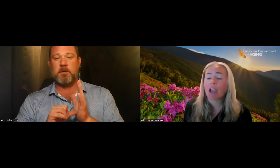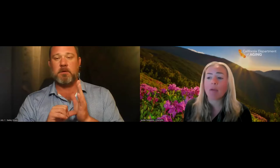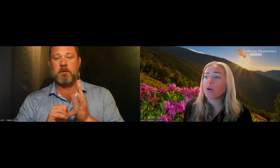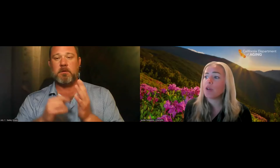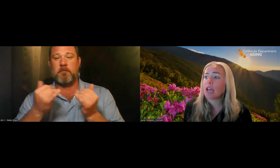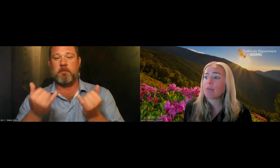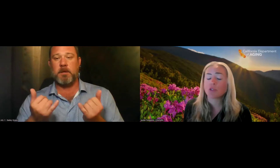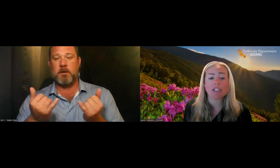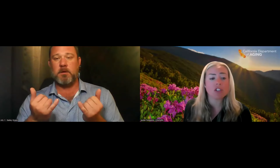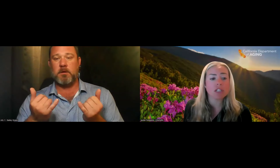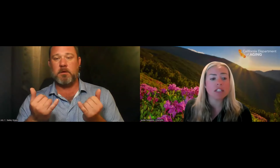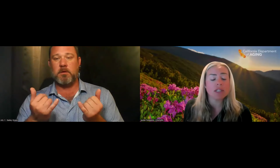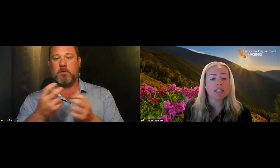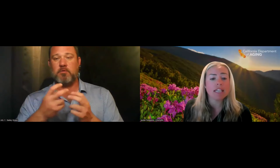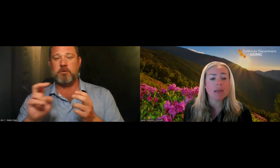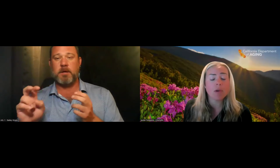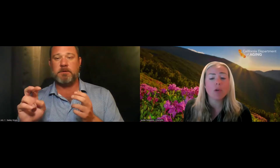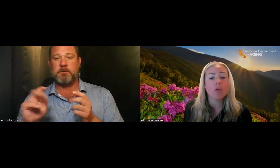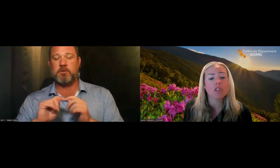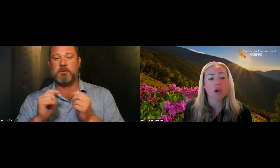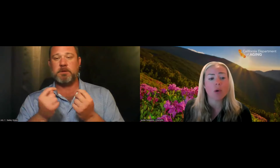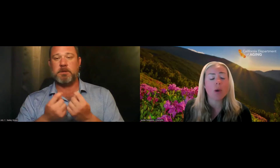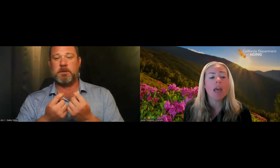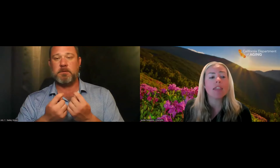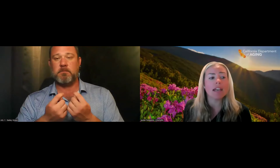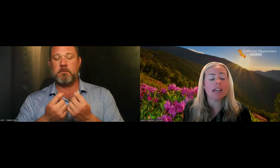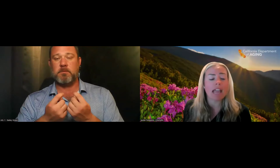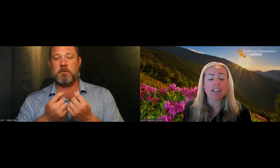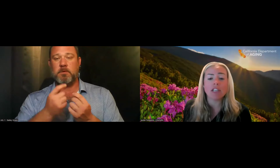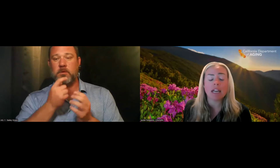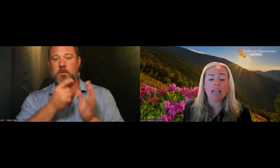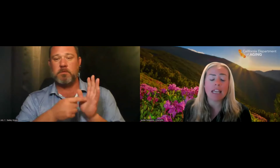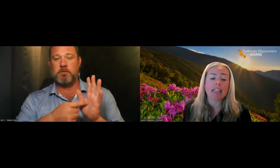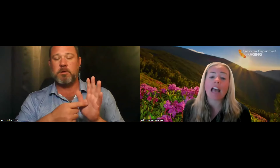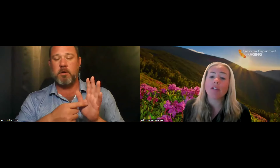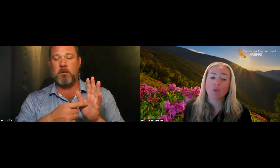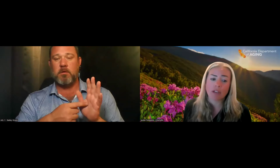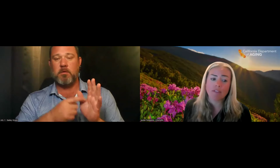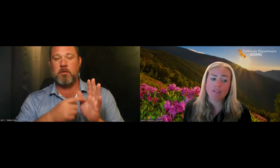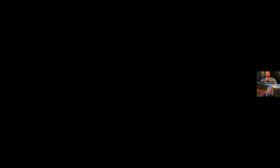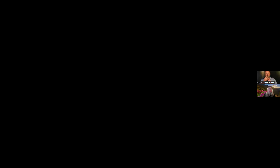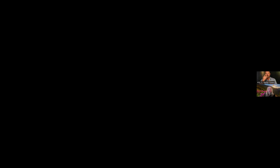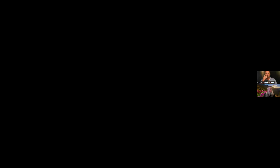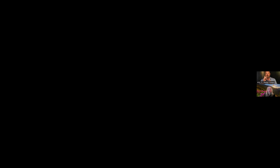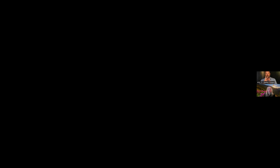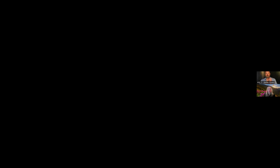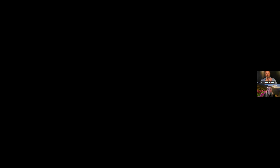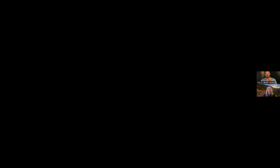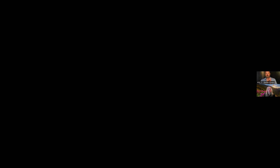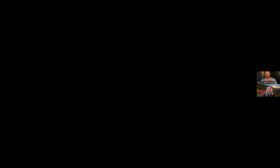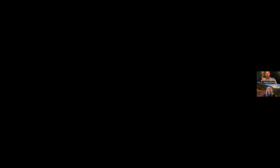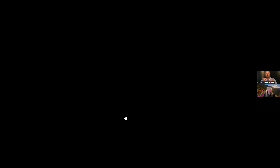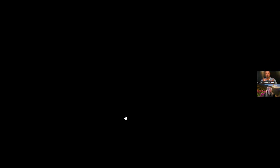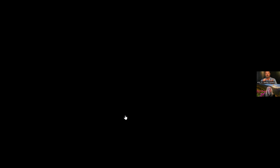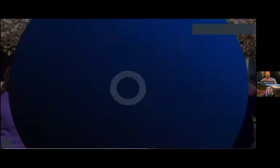from here, I will transition it to the team who will show the Aging in California video that our director,